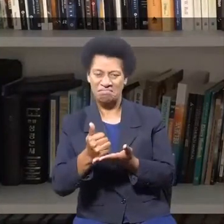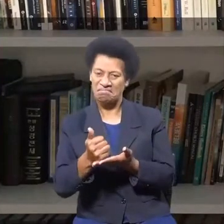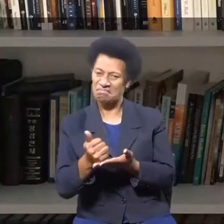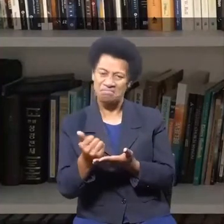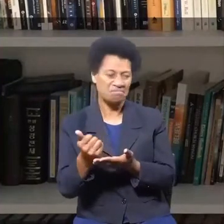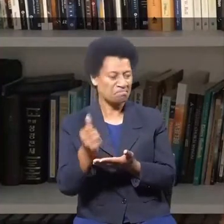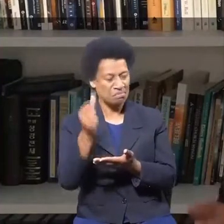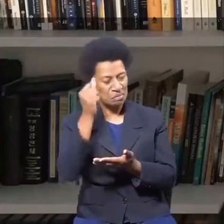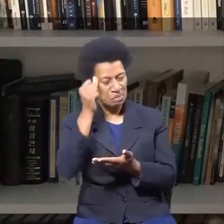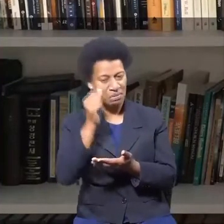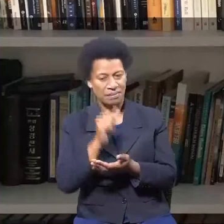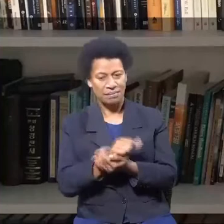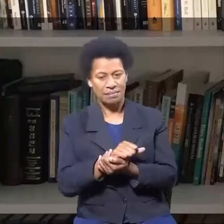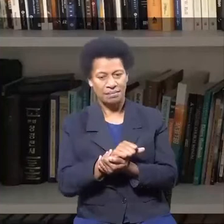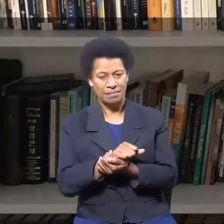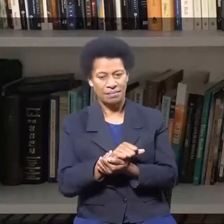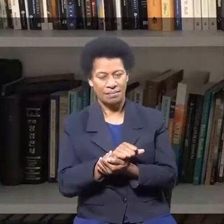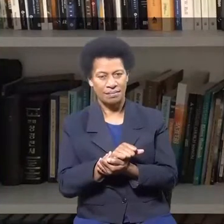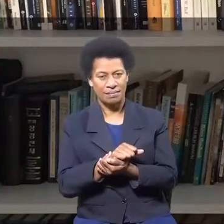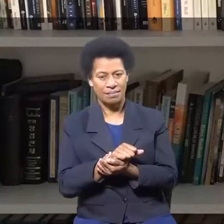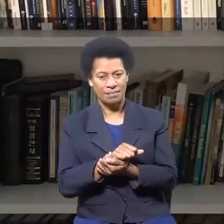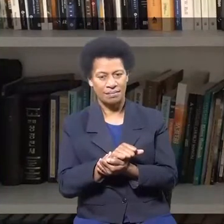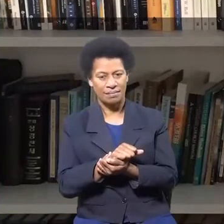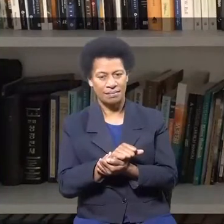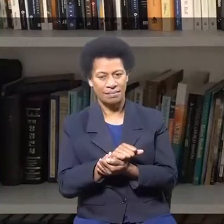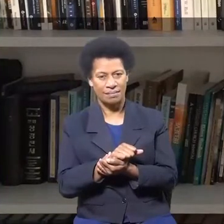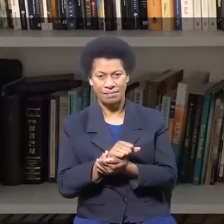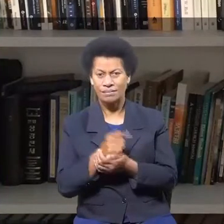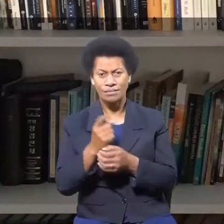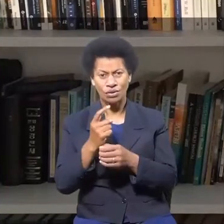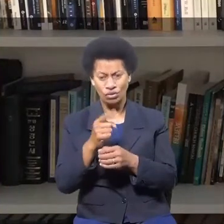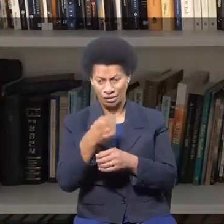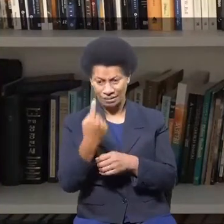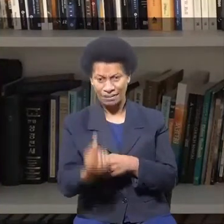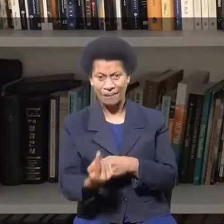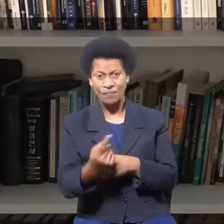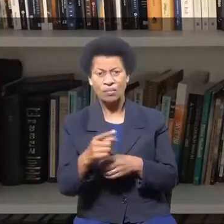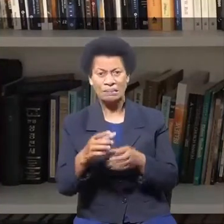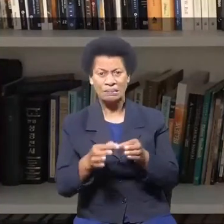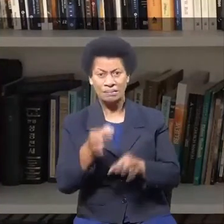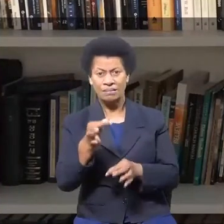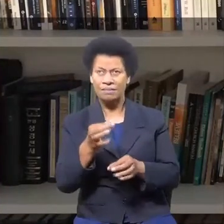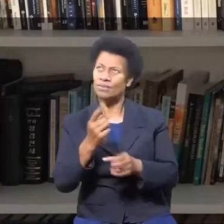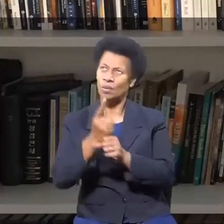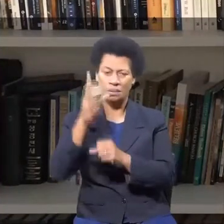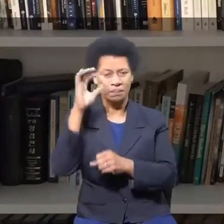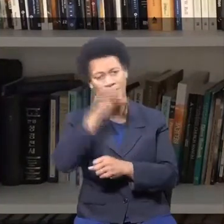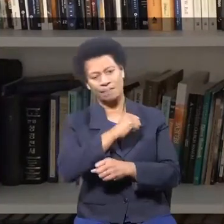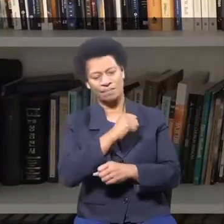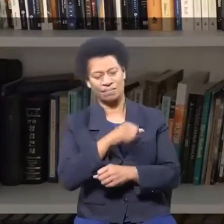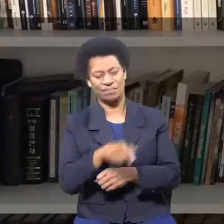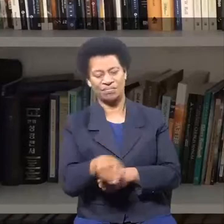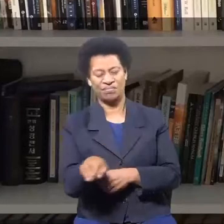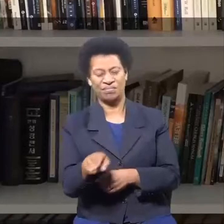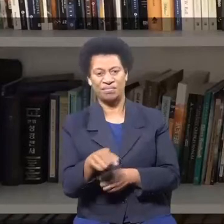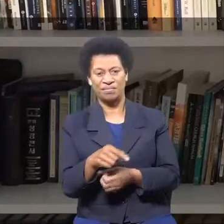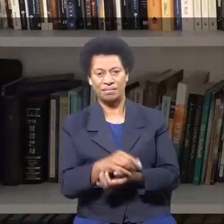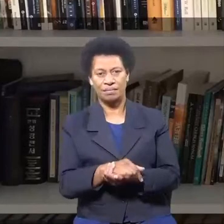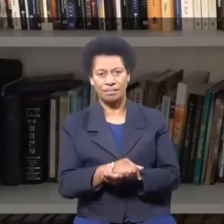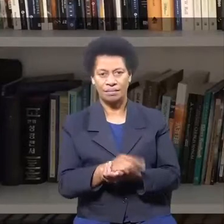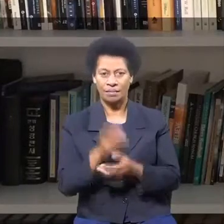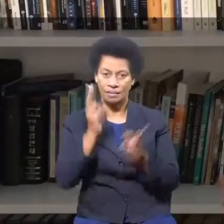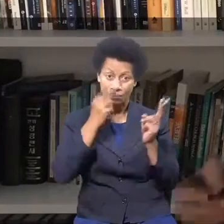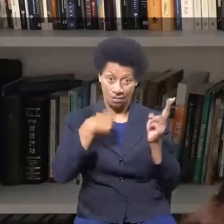now. And if you lose one, he knows it immediately as well. That's how much God knows. Not only